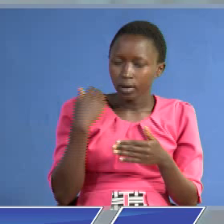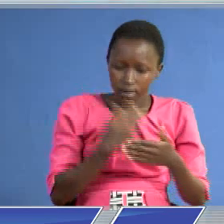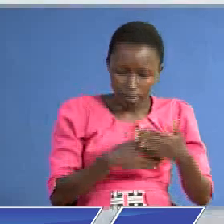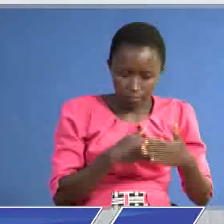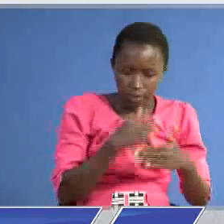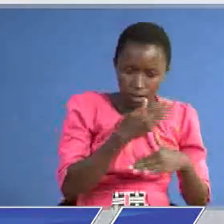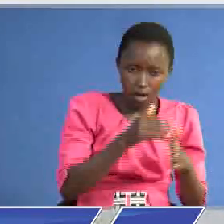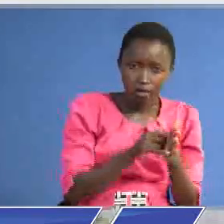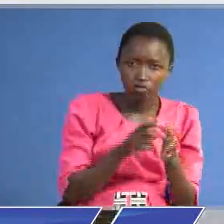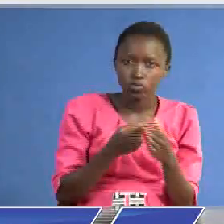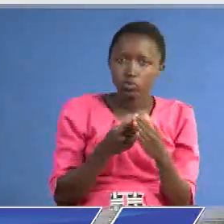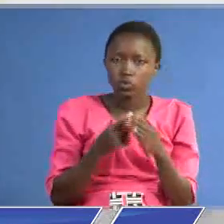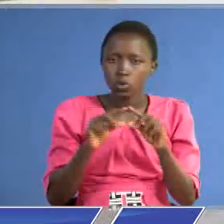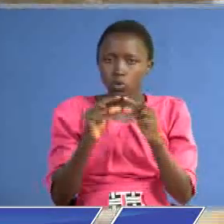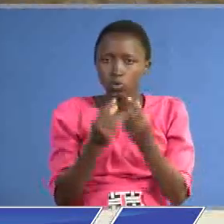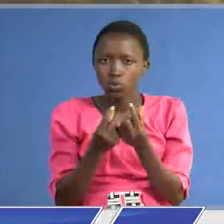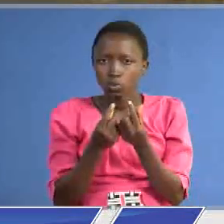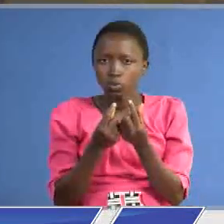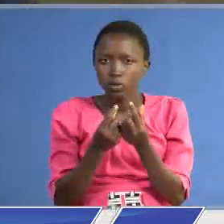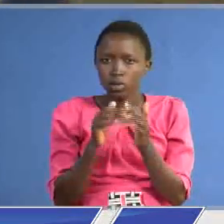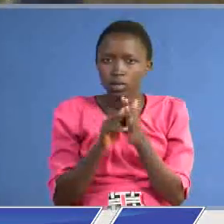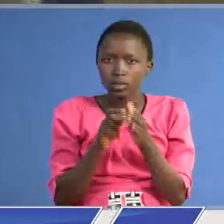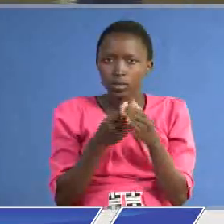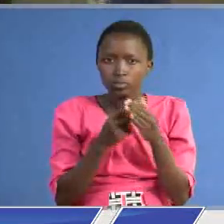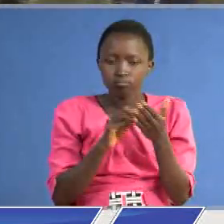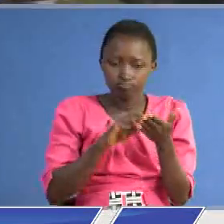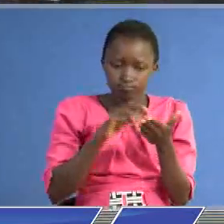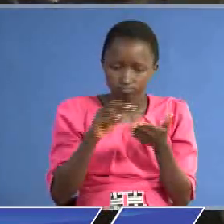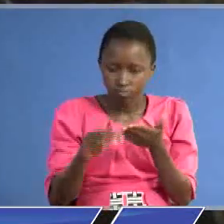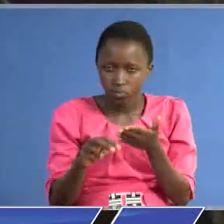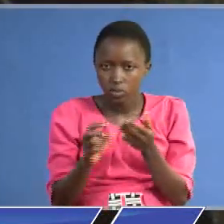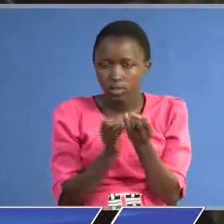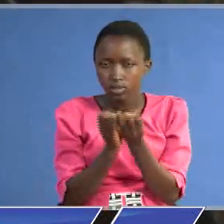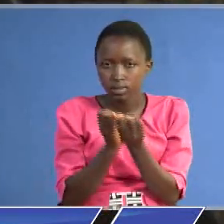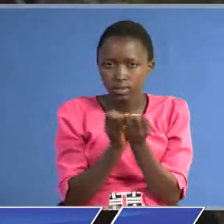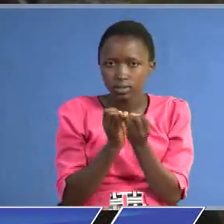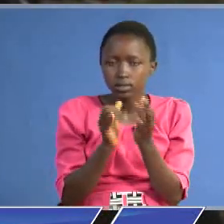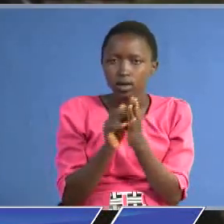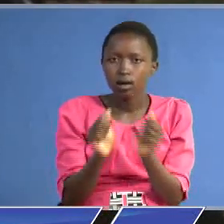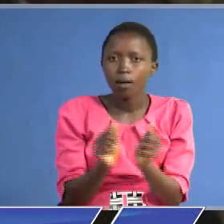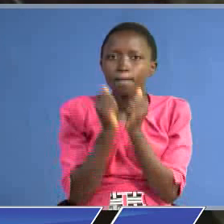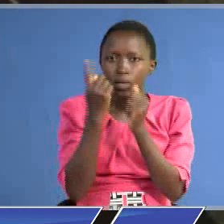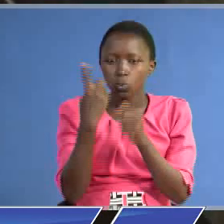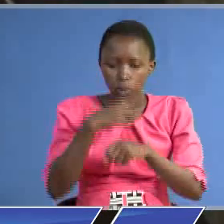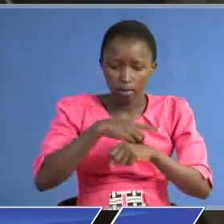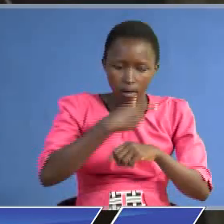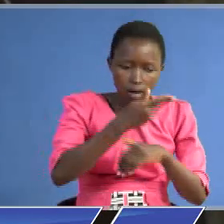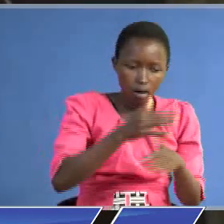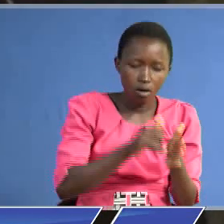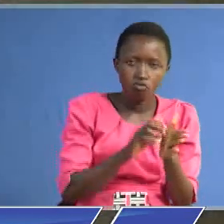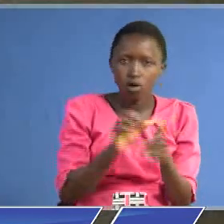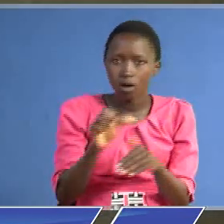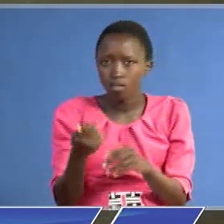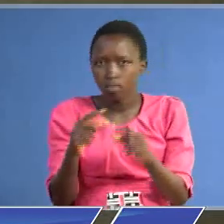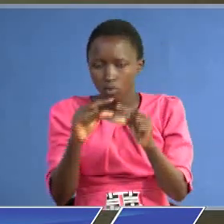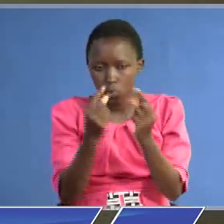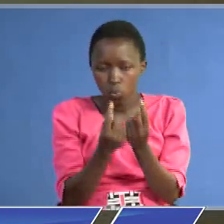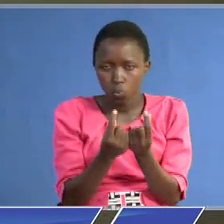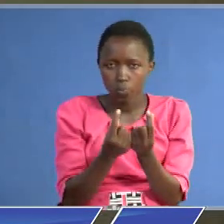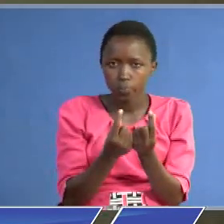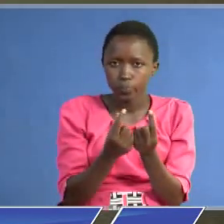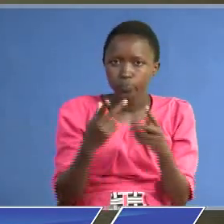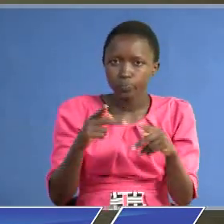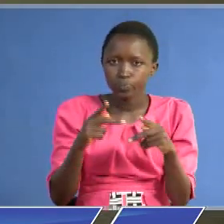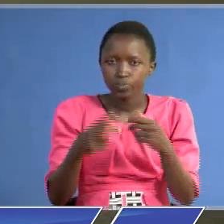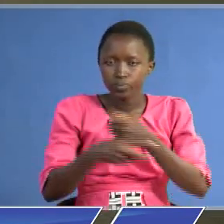moments after intercepting a group of passengers and robbing them. The Saturday event incident came a day after another group of passengers